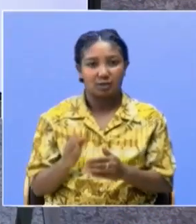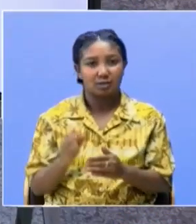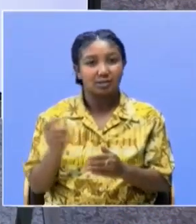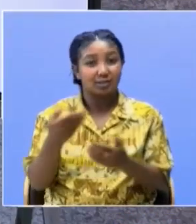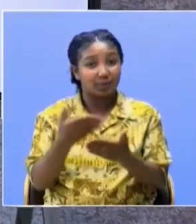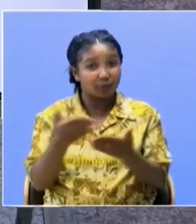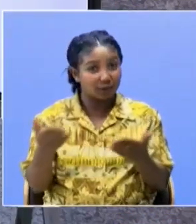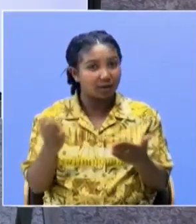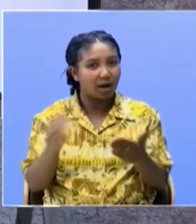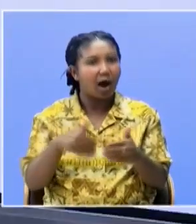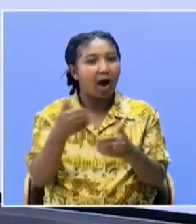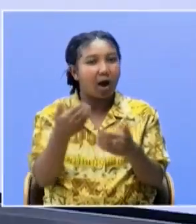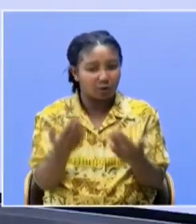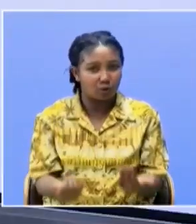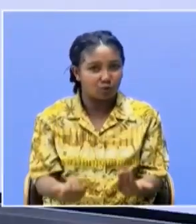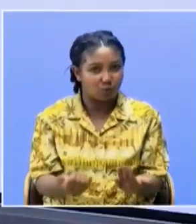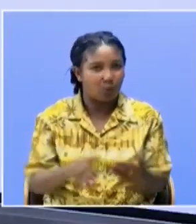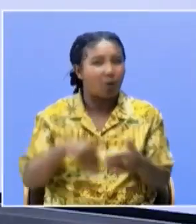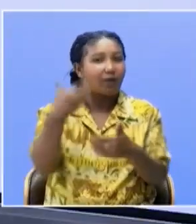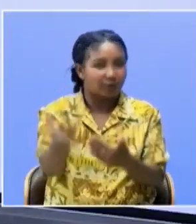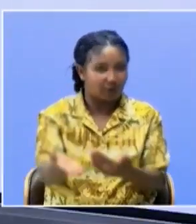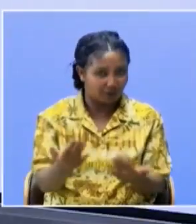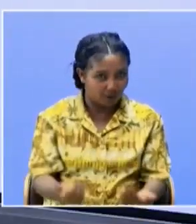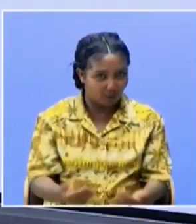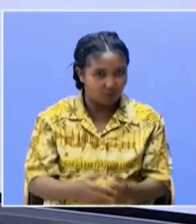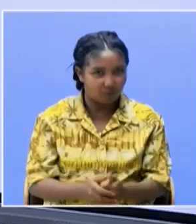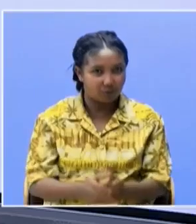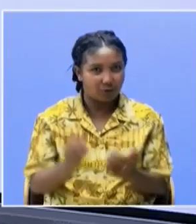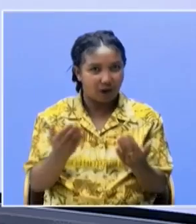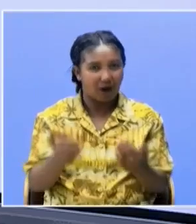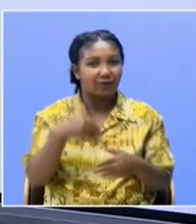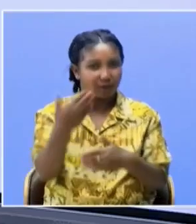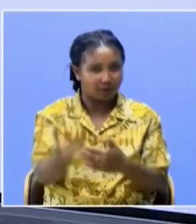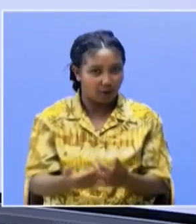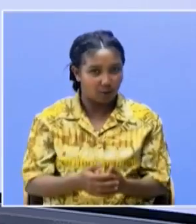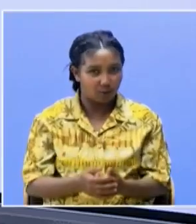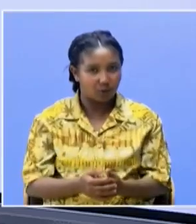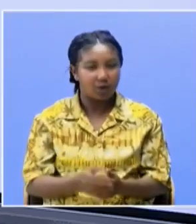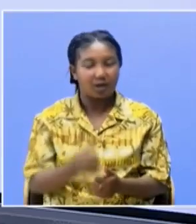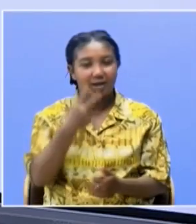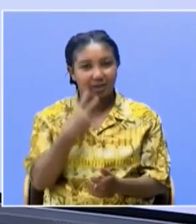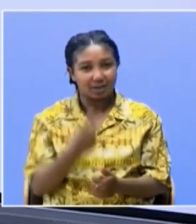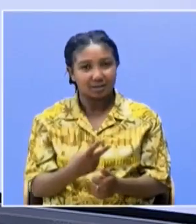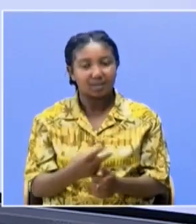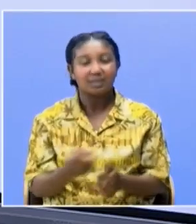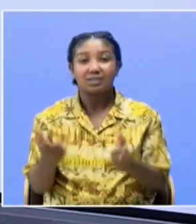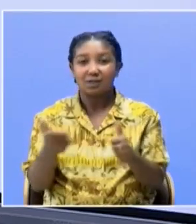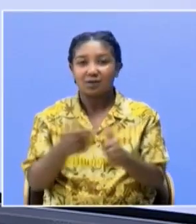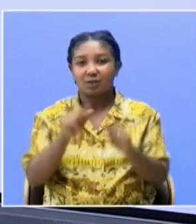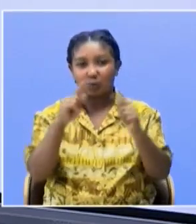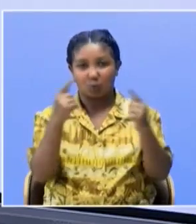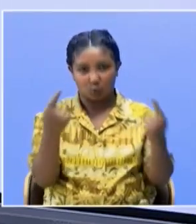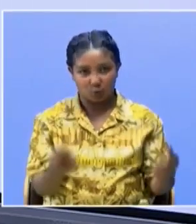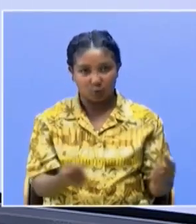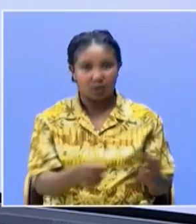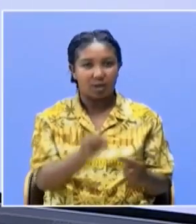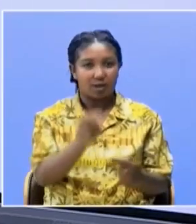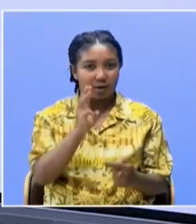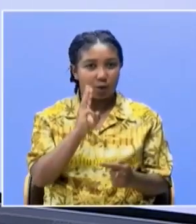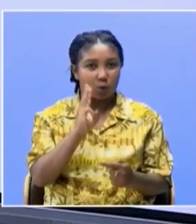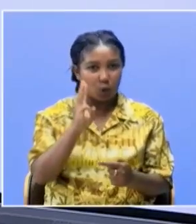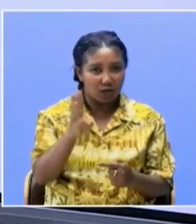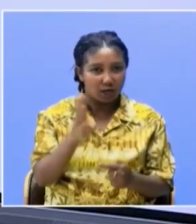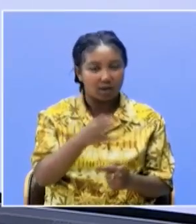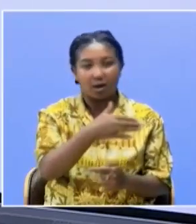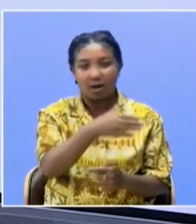Something after now. All right? Something after now. Let us see the first group, this one, will and